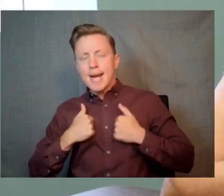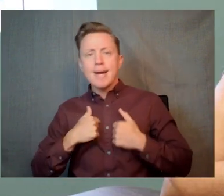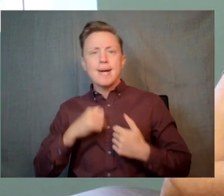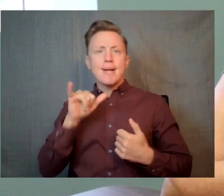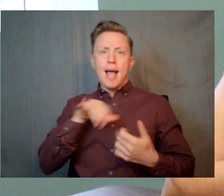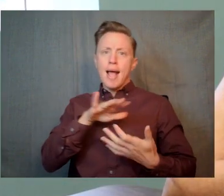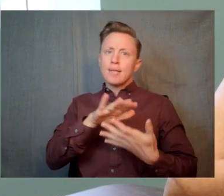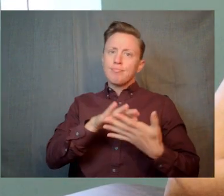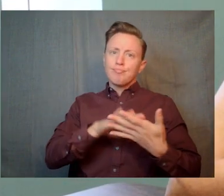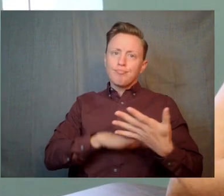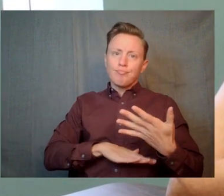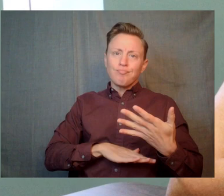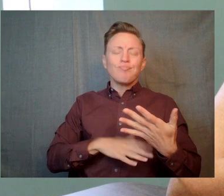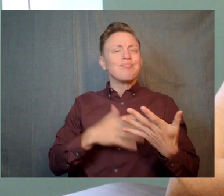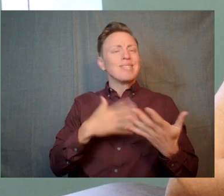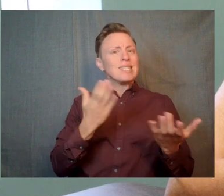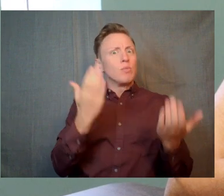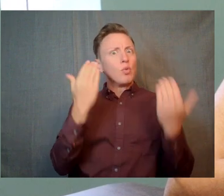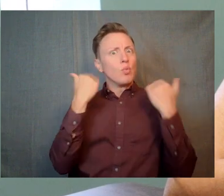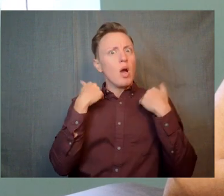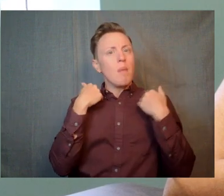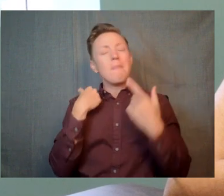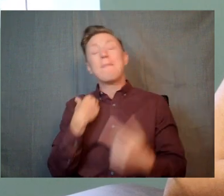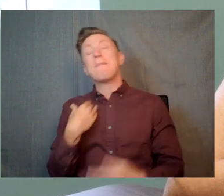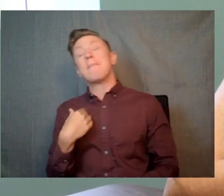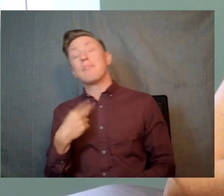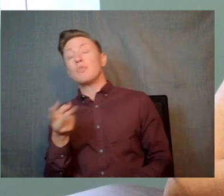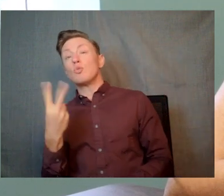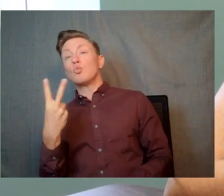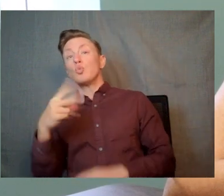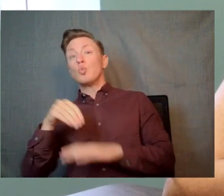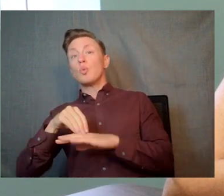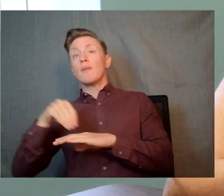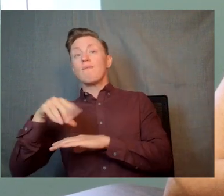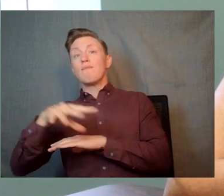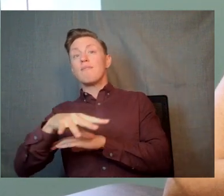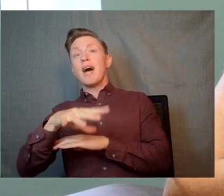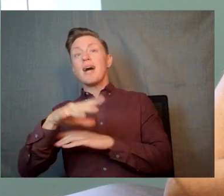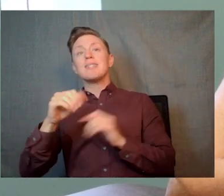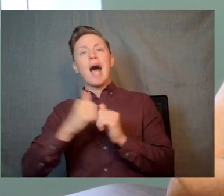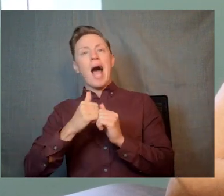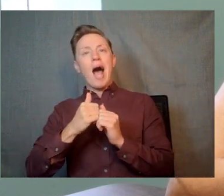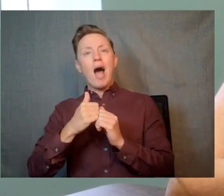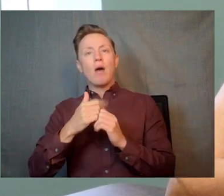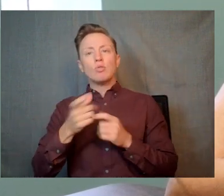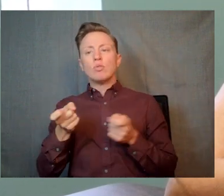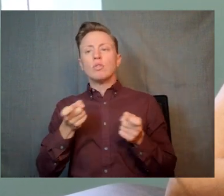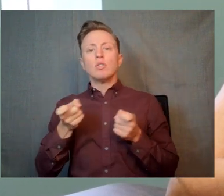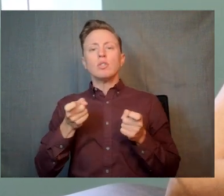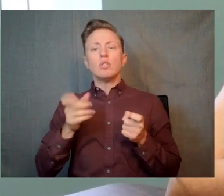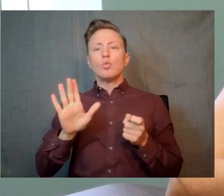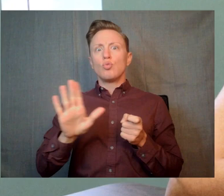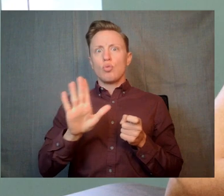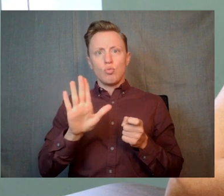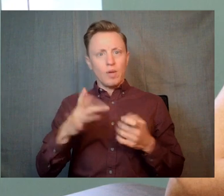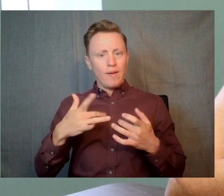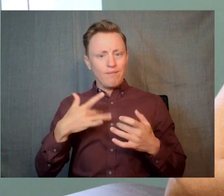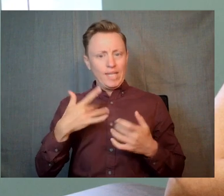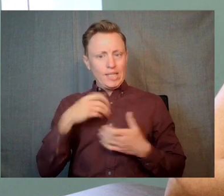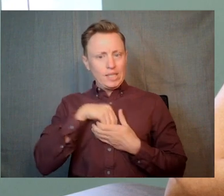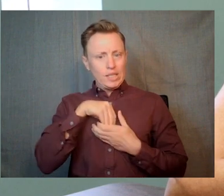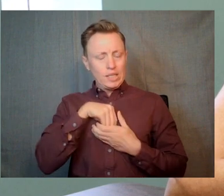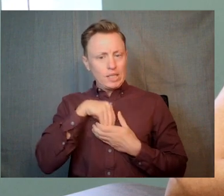toileting. I have two pieces of advice to help manage feelings you might